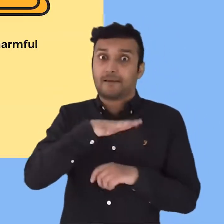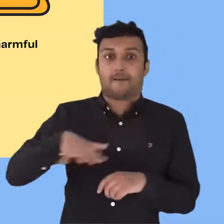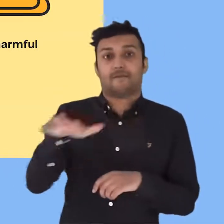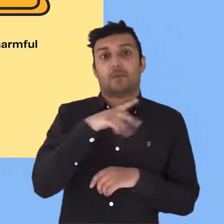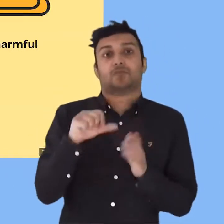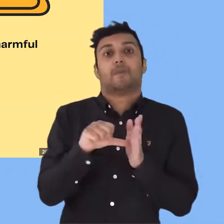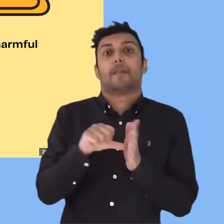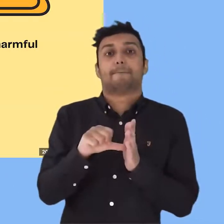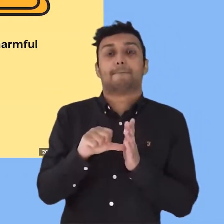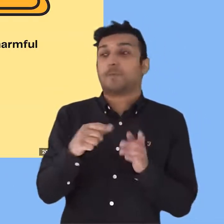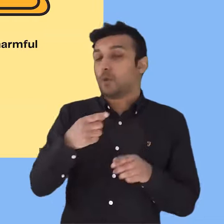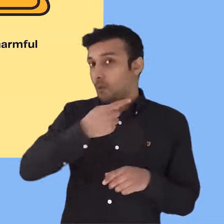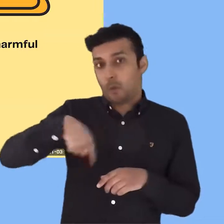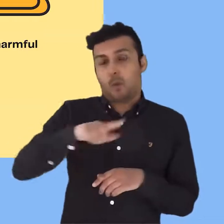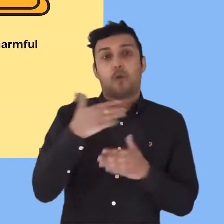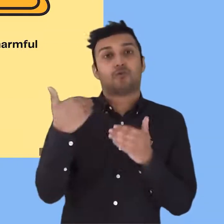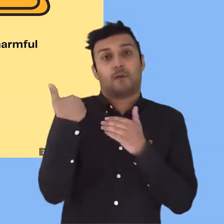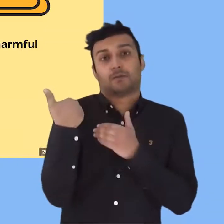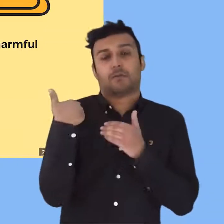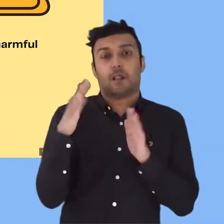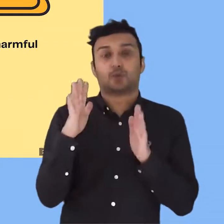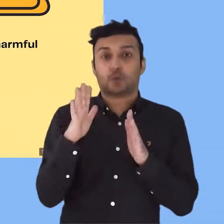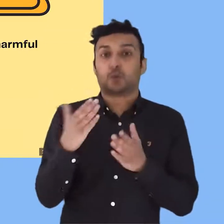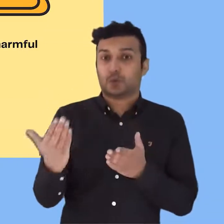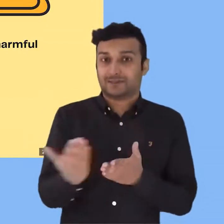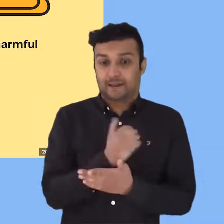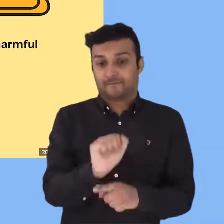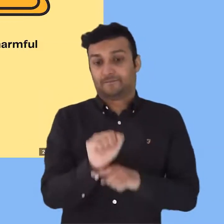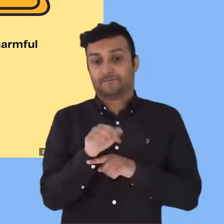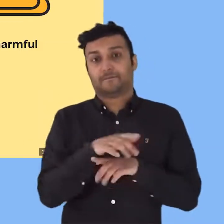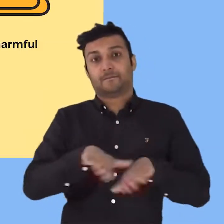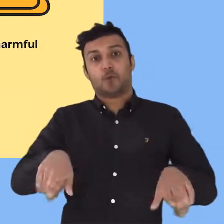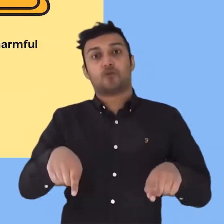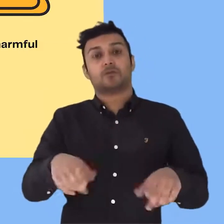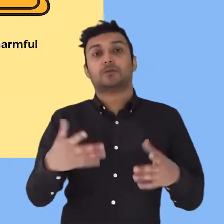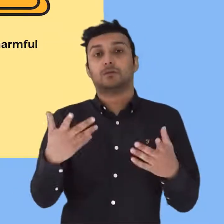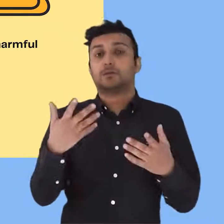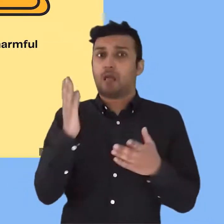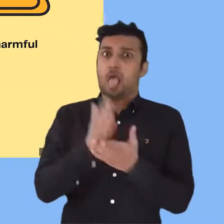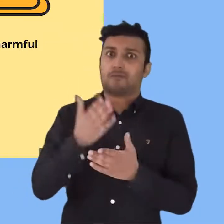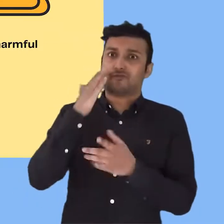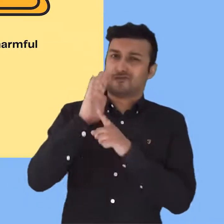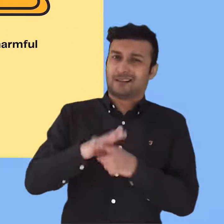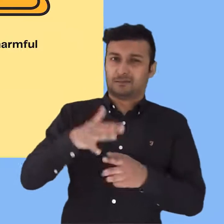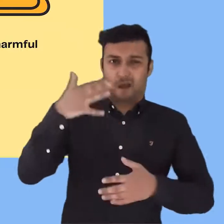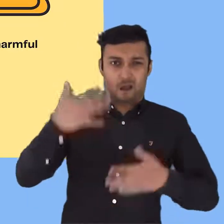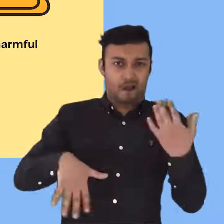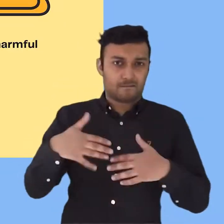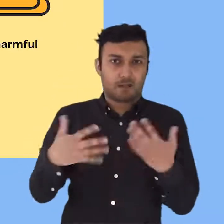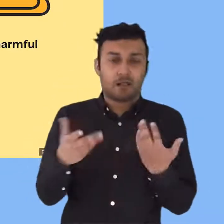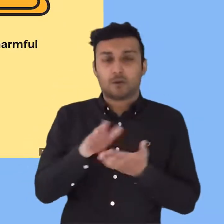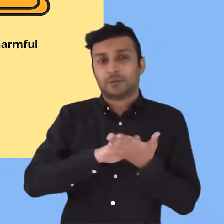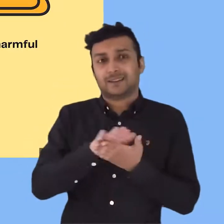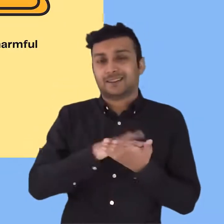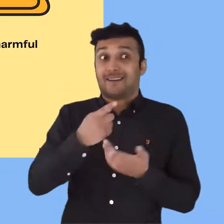take responsibility to safeguard our children from the harmful effects of racism. So we need to safeguard our